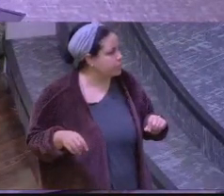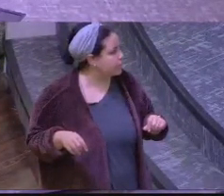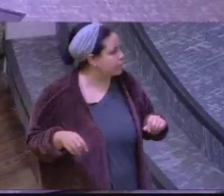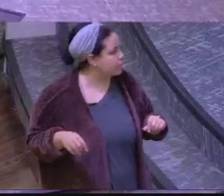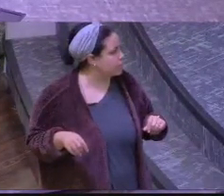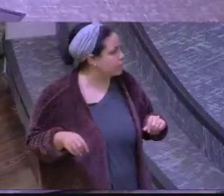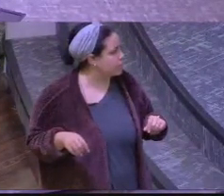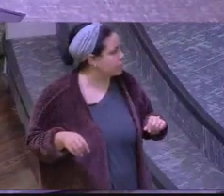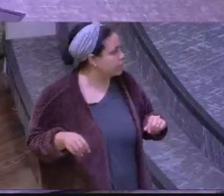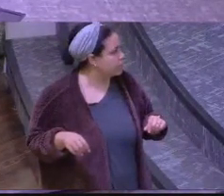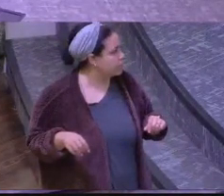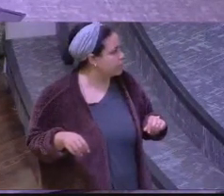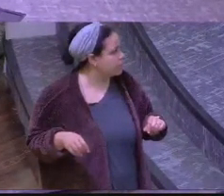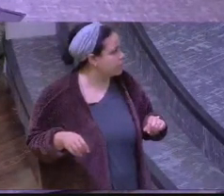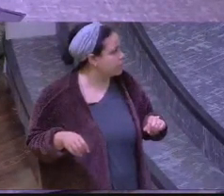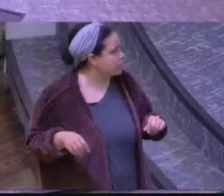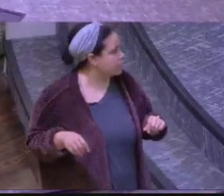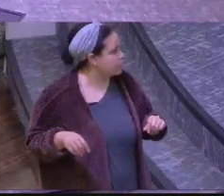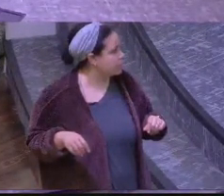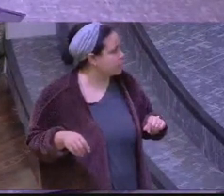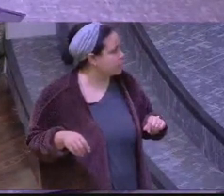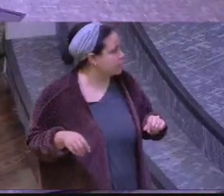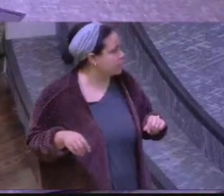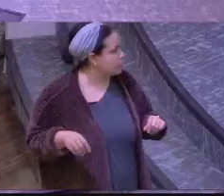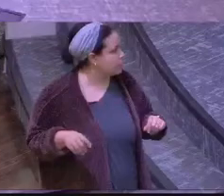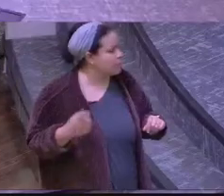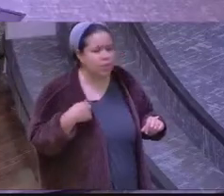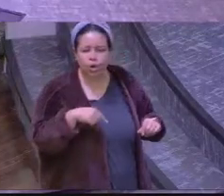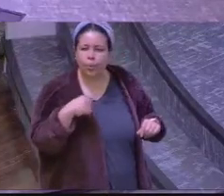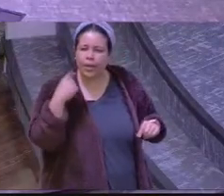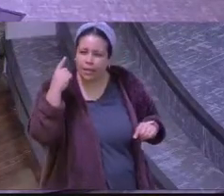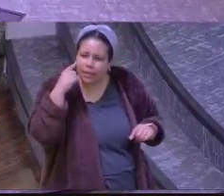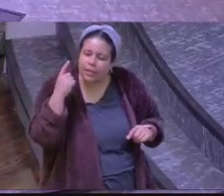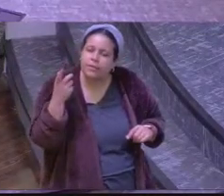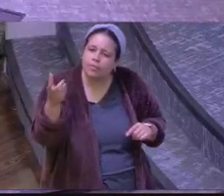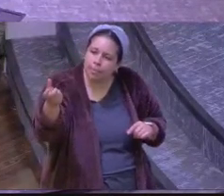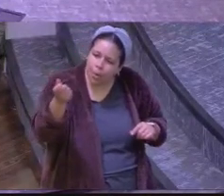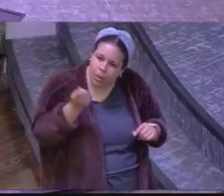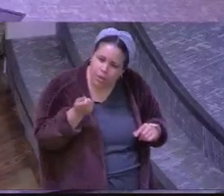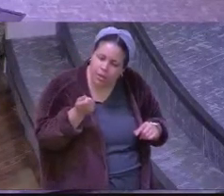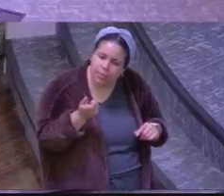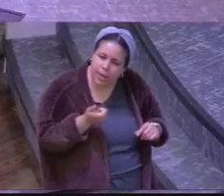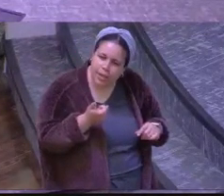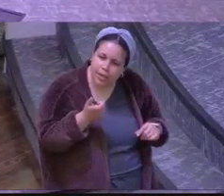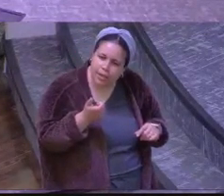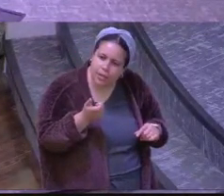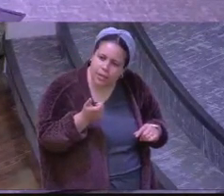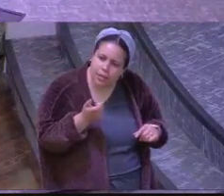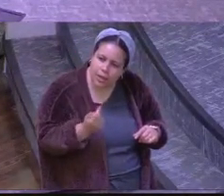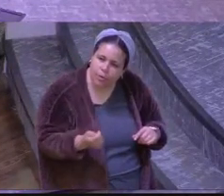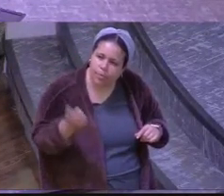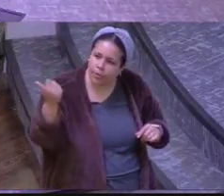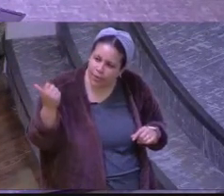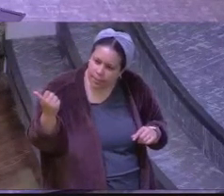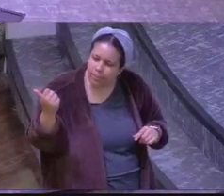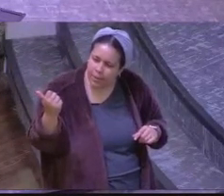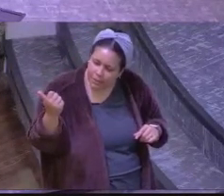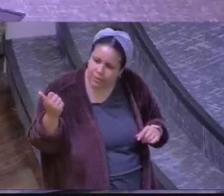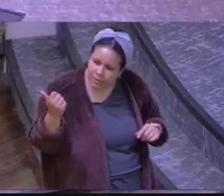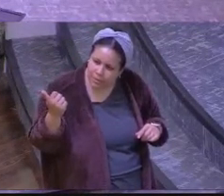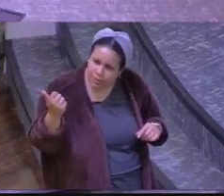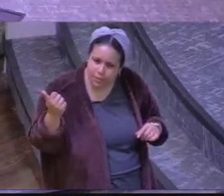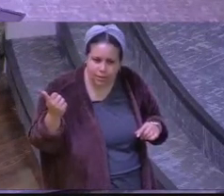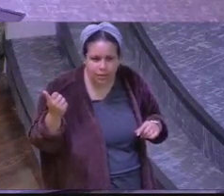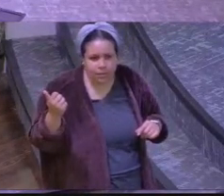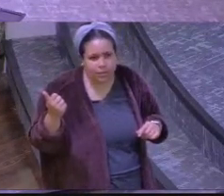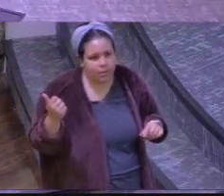we're considering pulling them out of the budget, and some of them are not in the budget, and we're considering putting them into the budget. Yes, ma'am. Yeah, what okay. I tried to